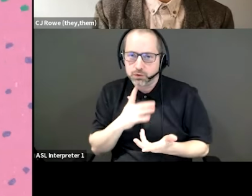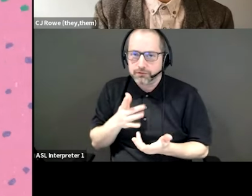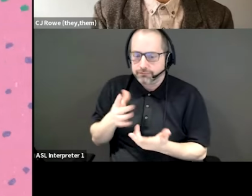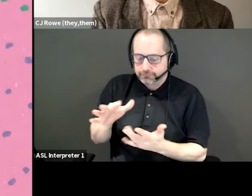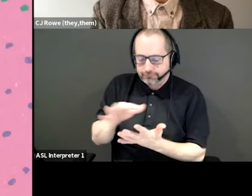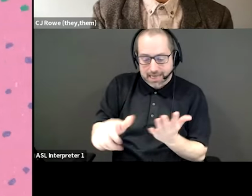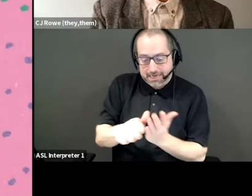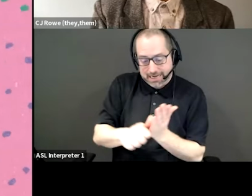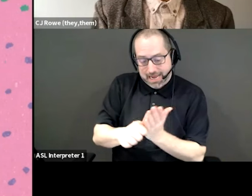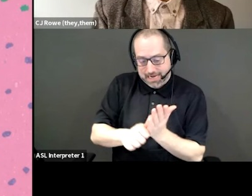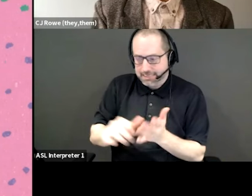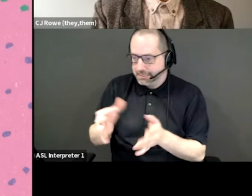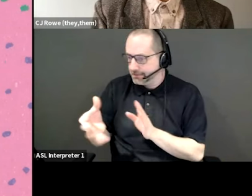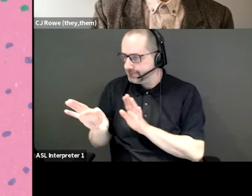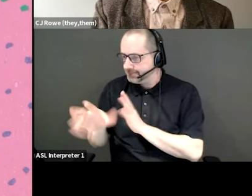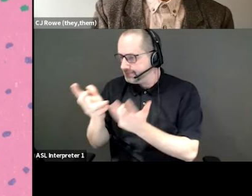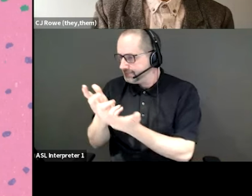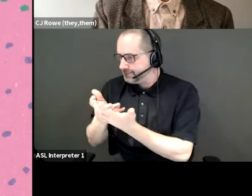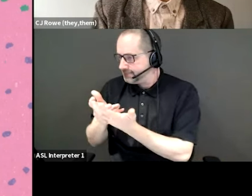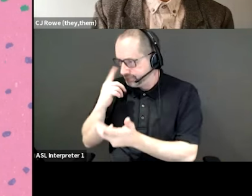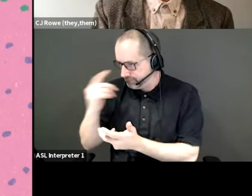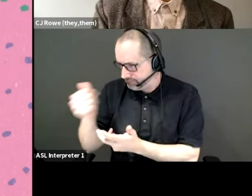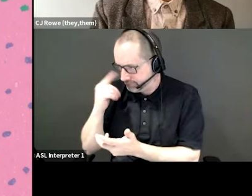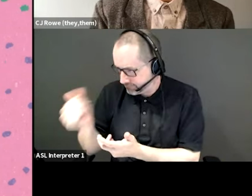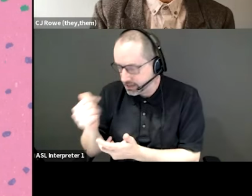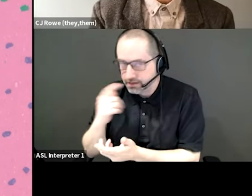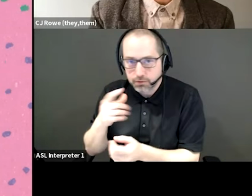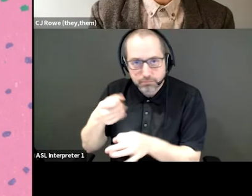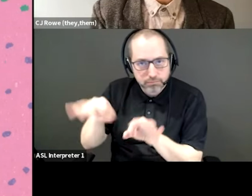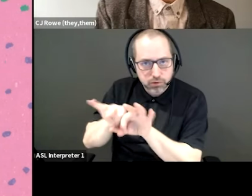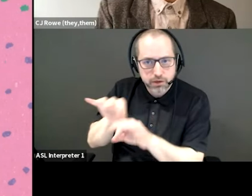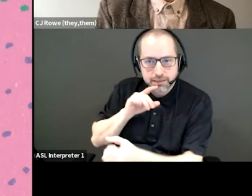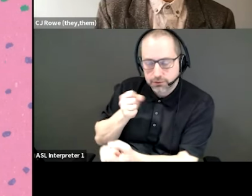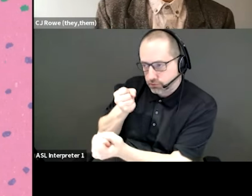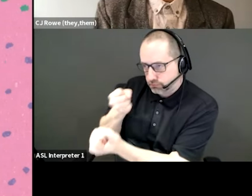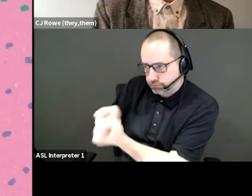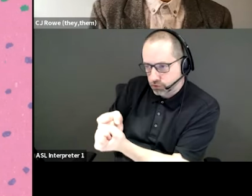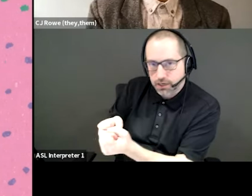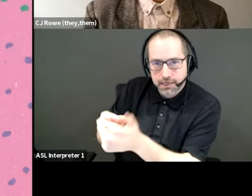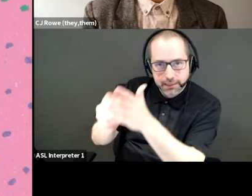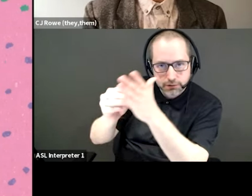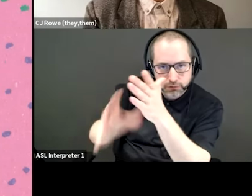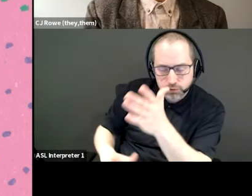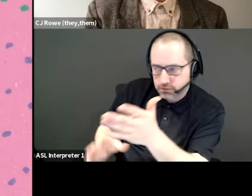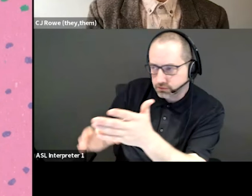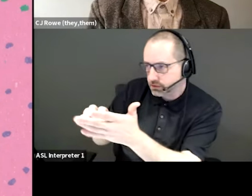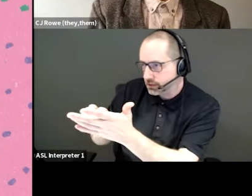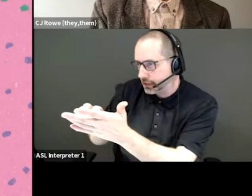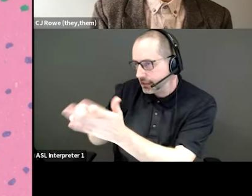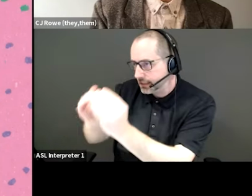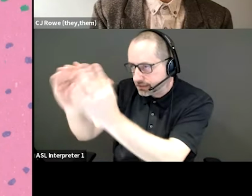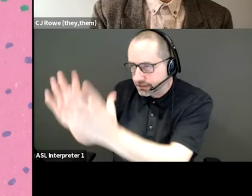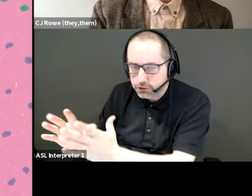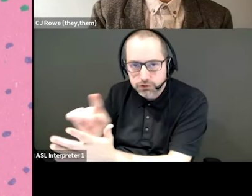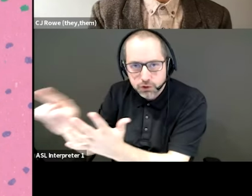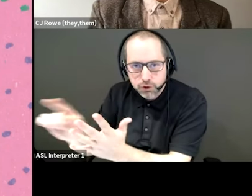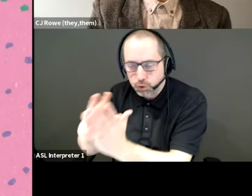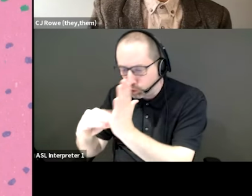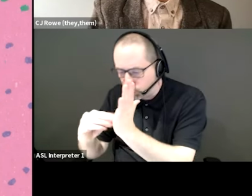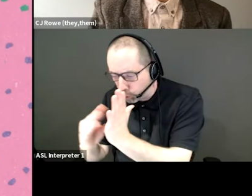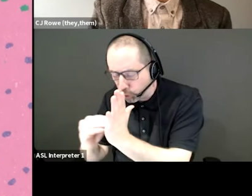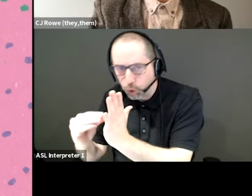here was to support educators and learners, and really we're all one and the same, to learn and build at their own pace in a